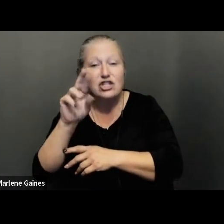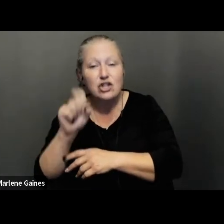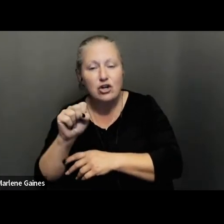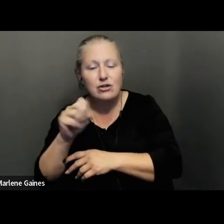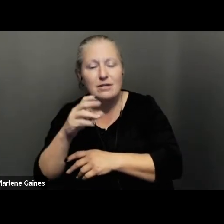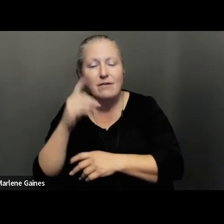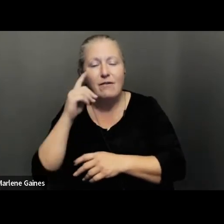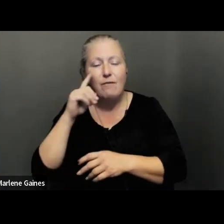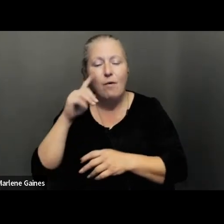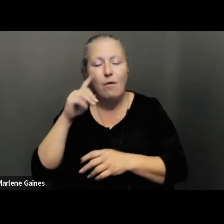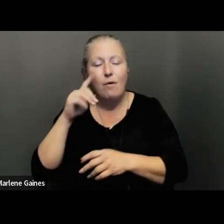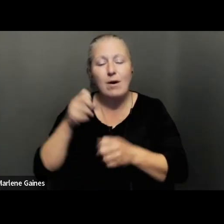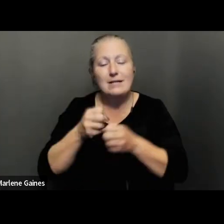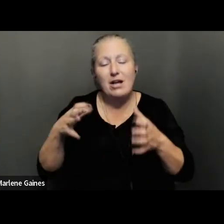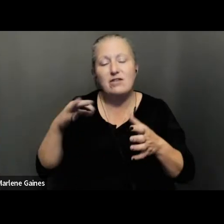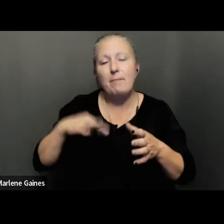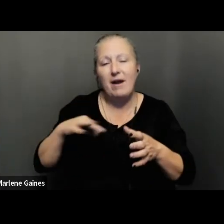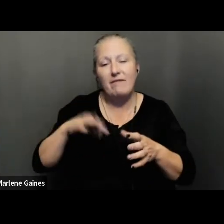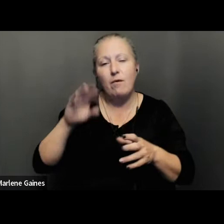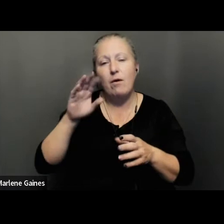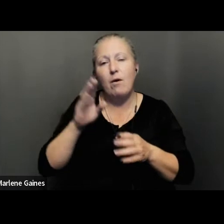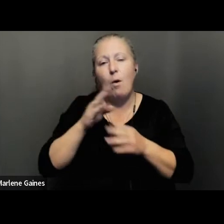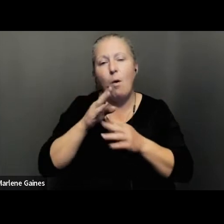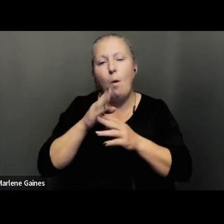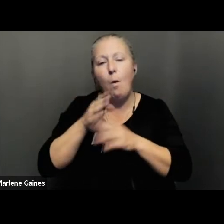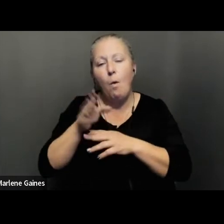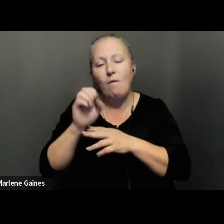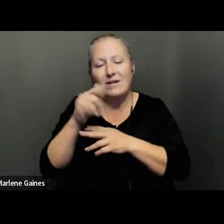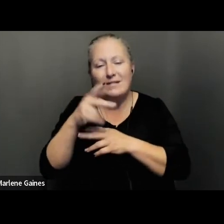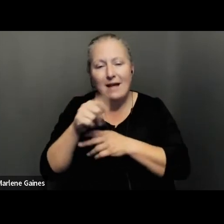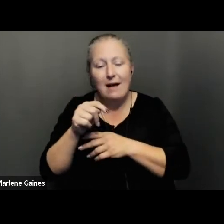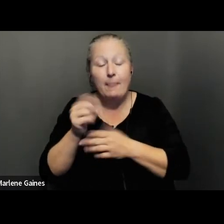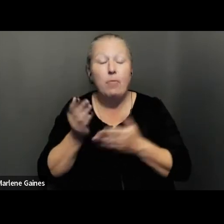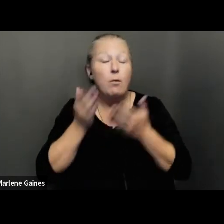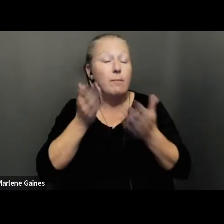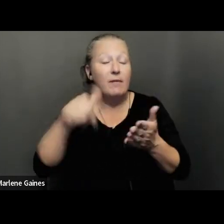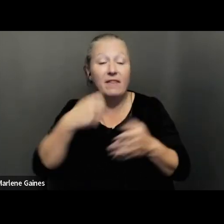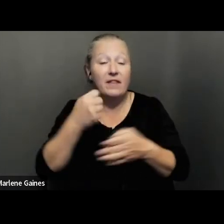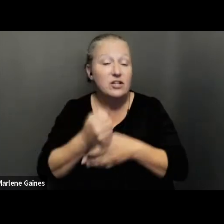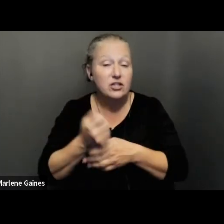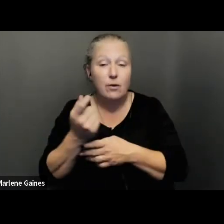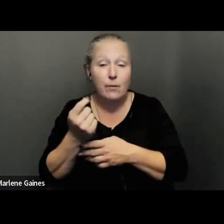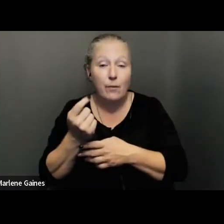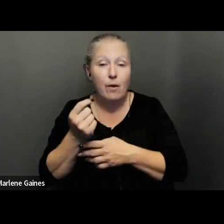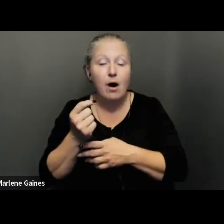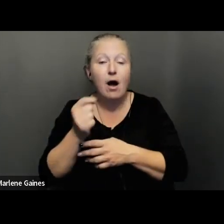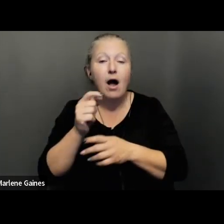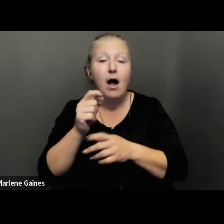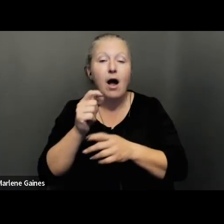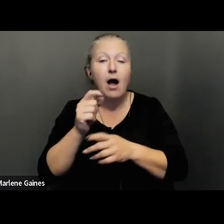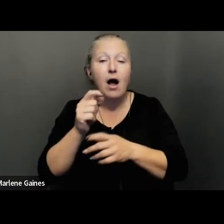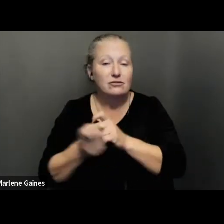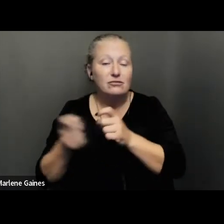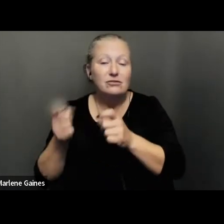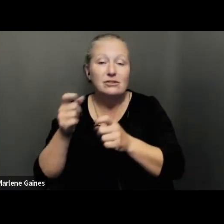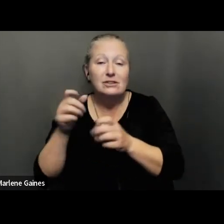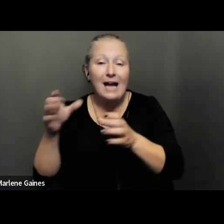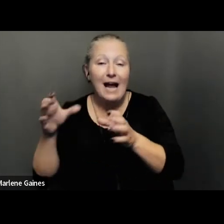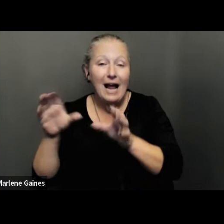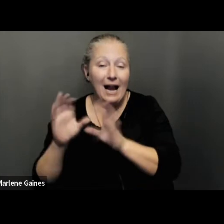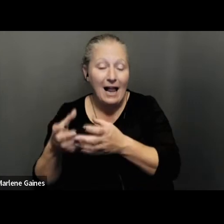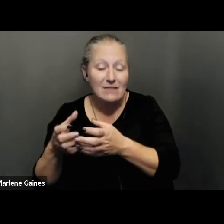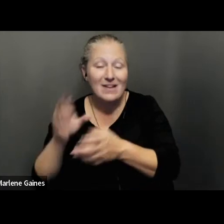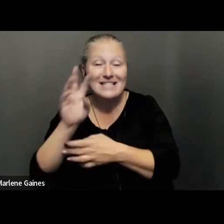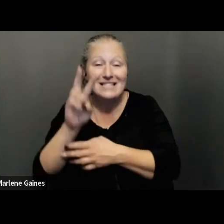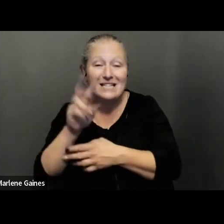oversight, among other things. So the recommendation this year is to reclassify 6 confidential positions: